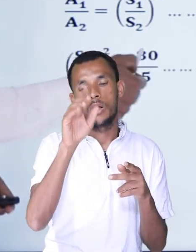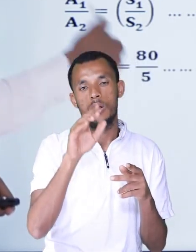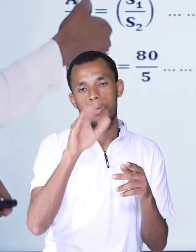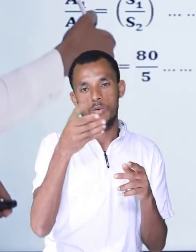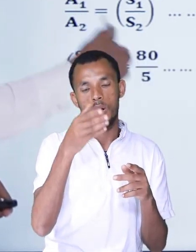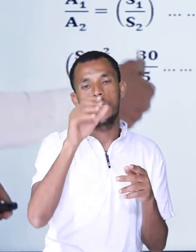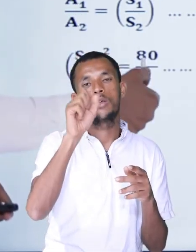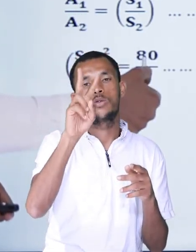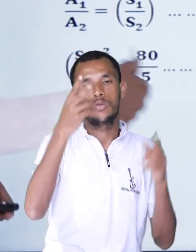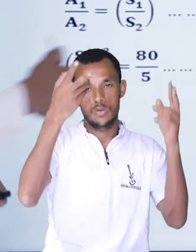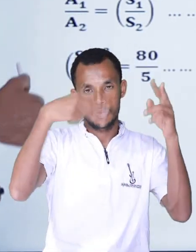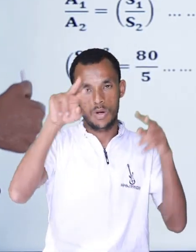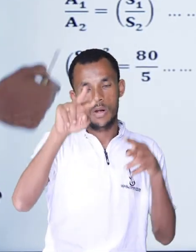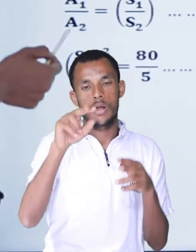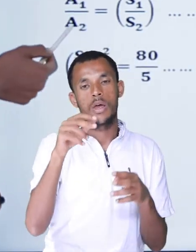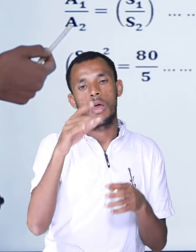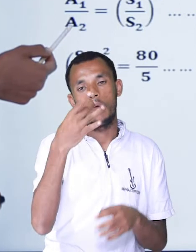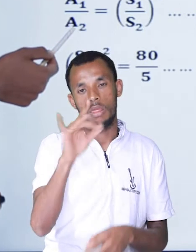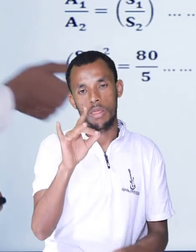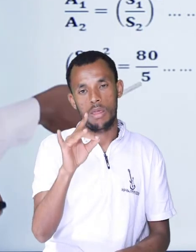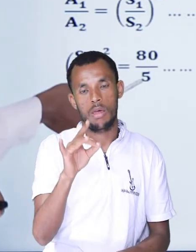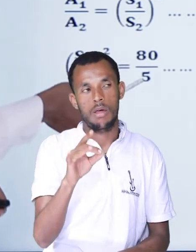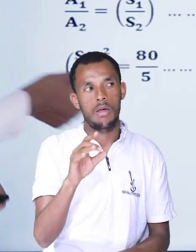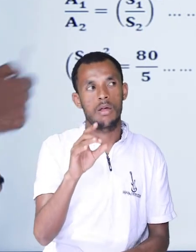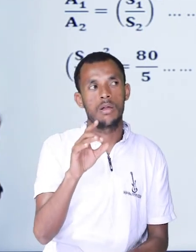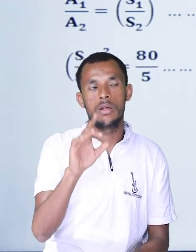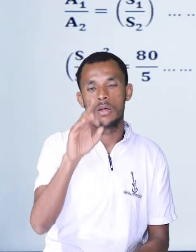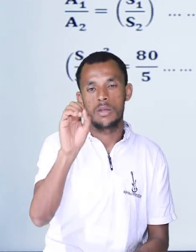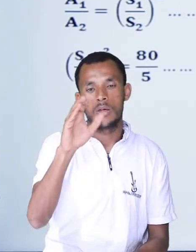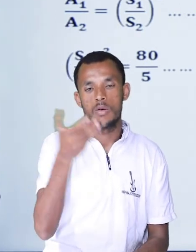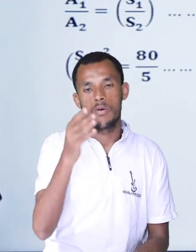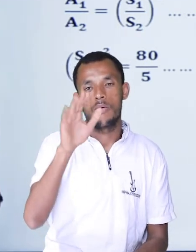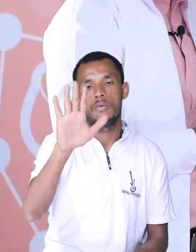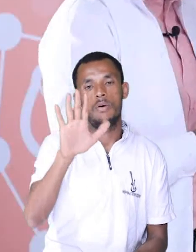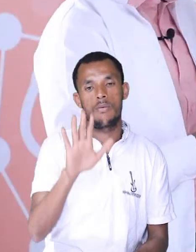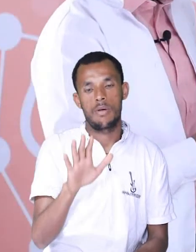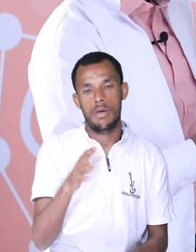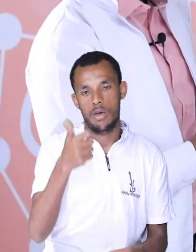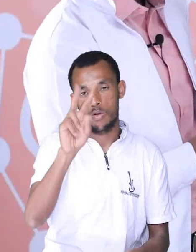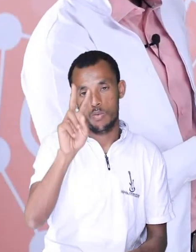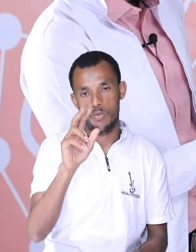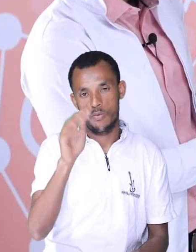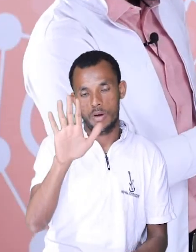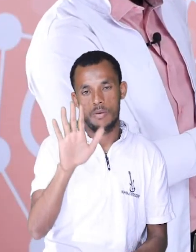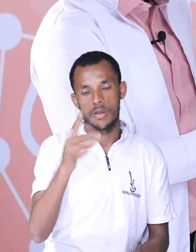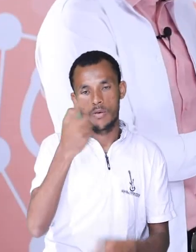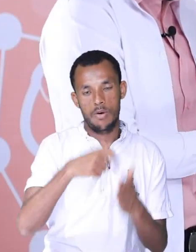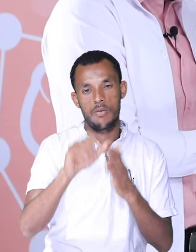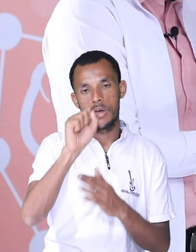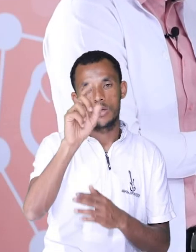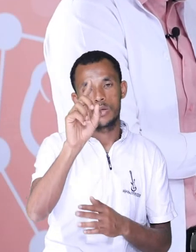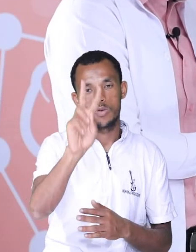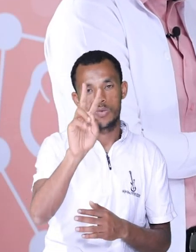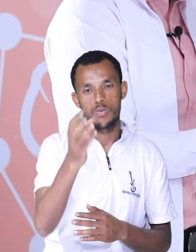the whole square, in place of A1, 80, the value of A2 is equal to 5. And the value of S2